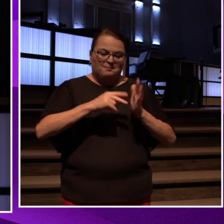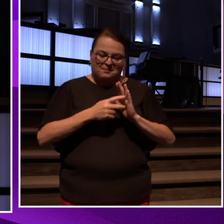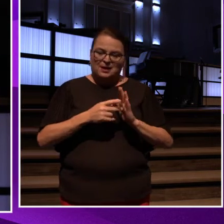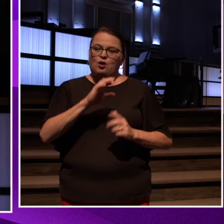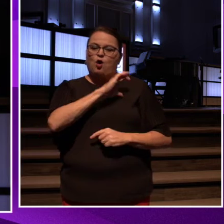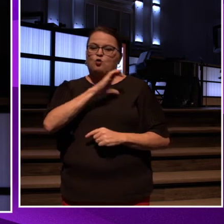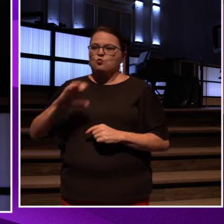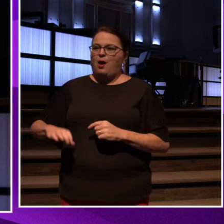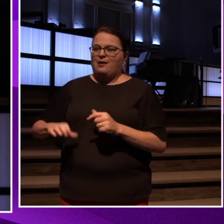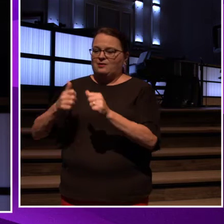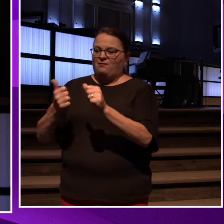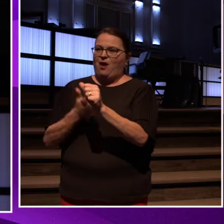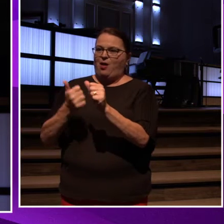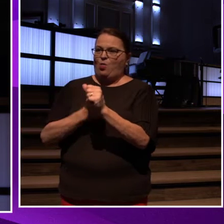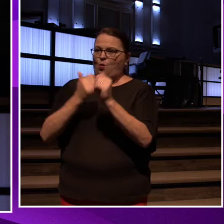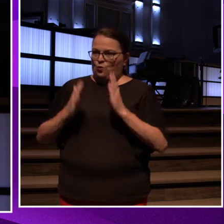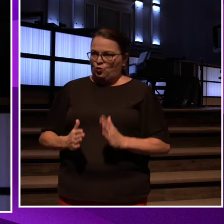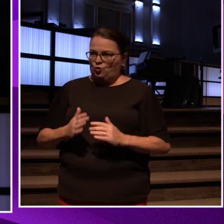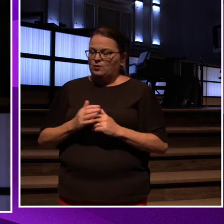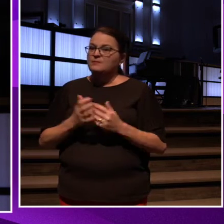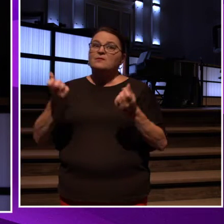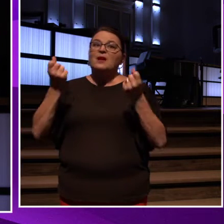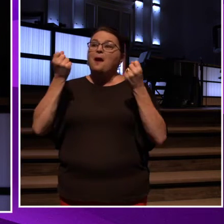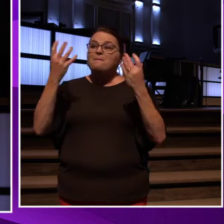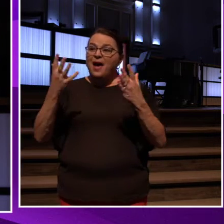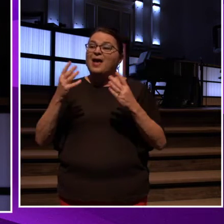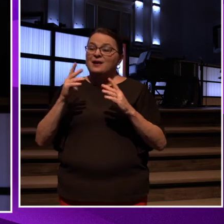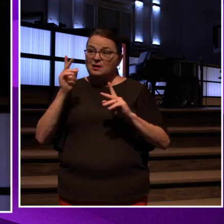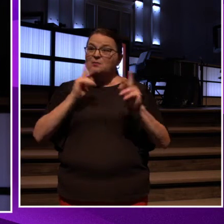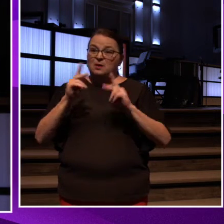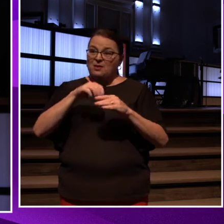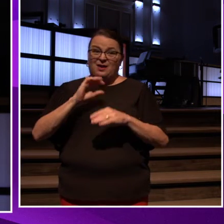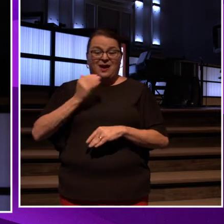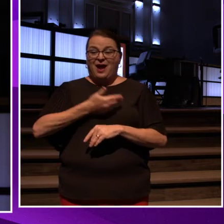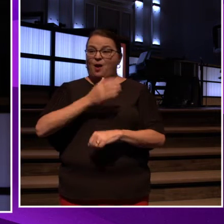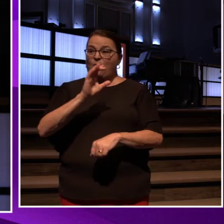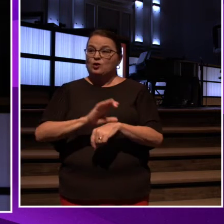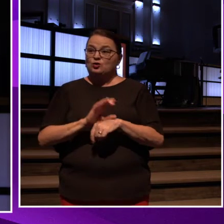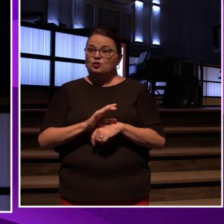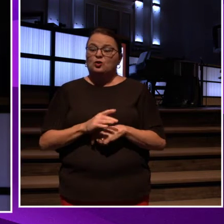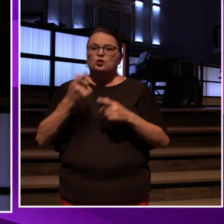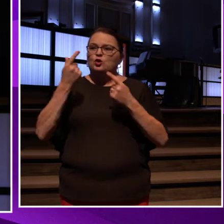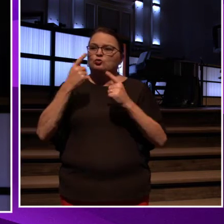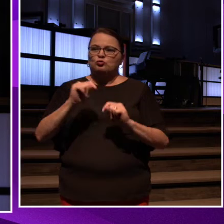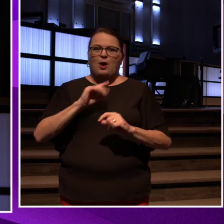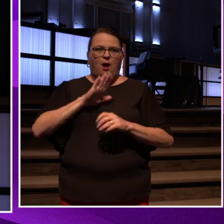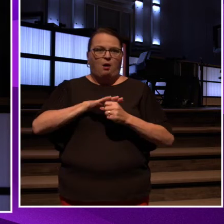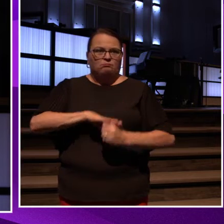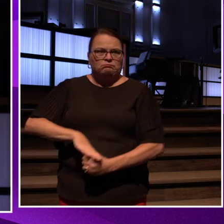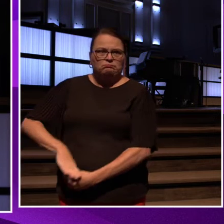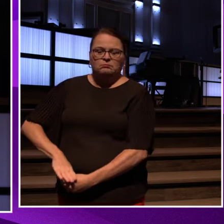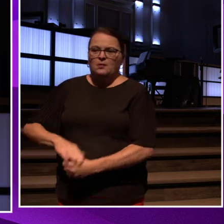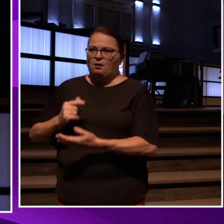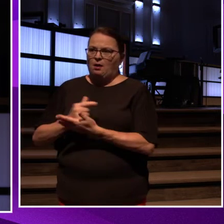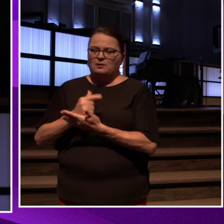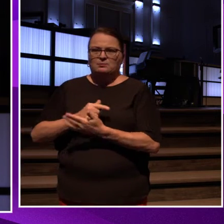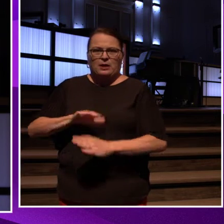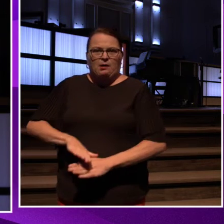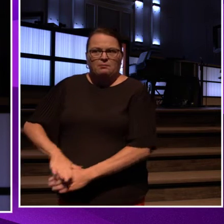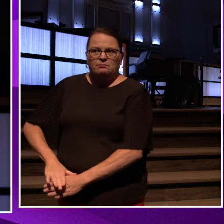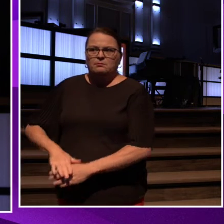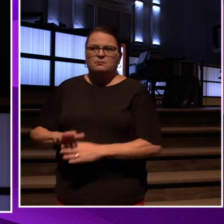And we have too many people in our church today who are not allowing the gospel to be on the move in their lives because they've just